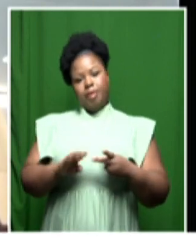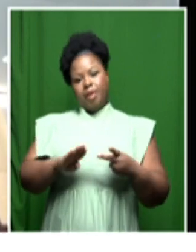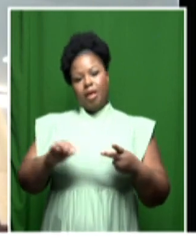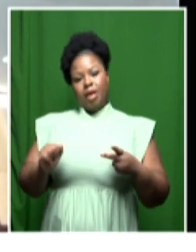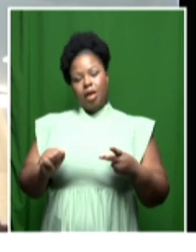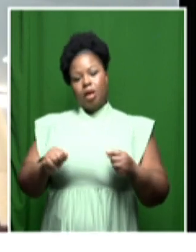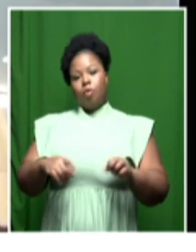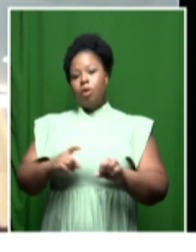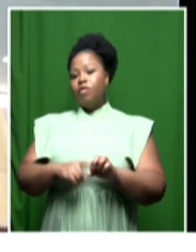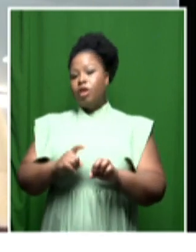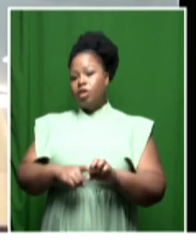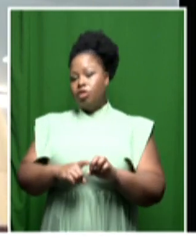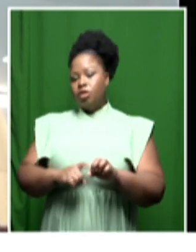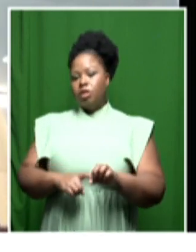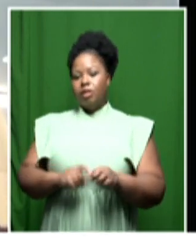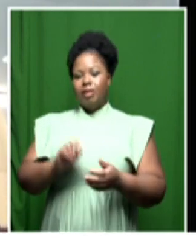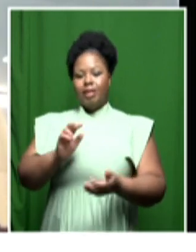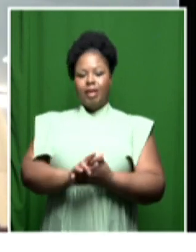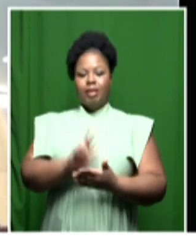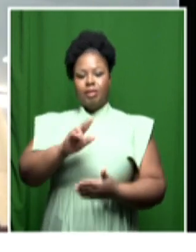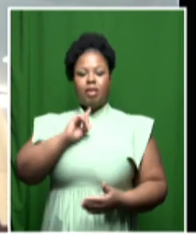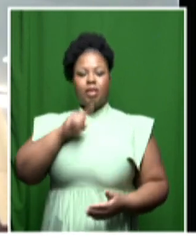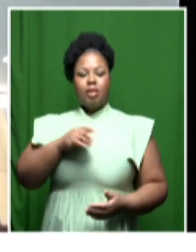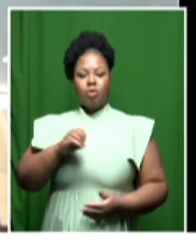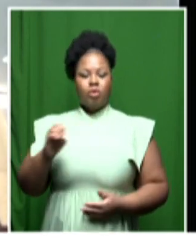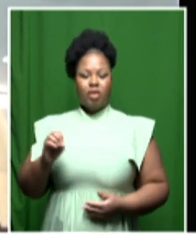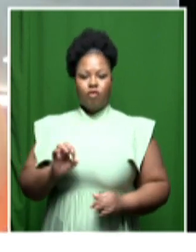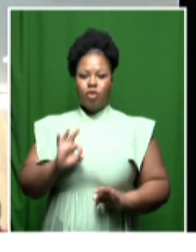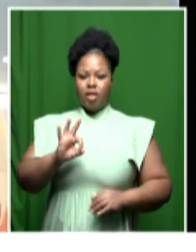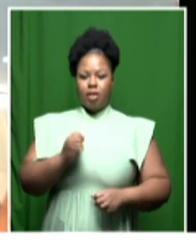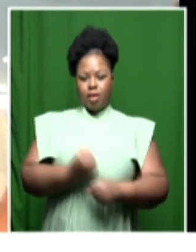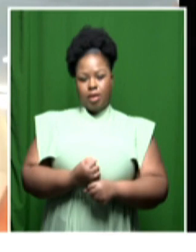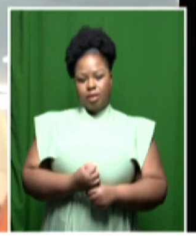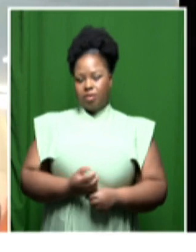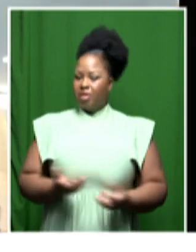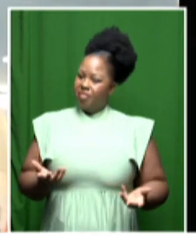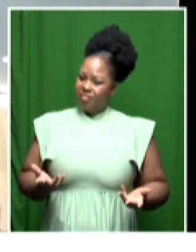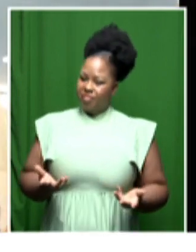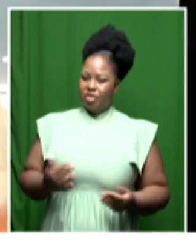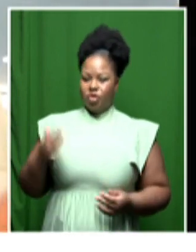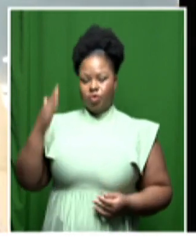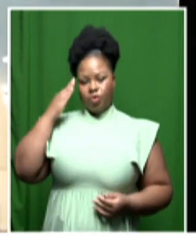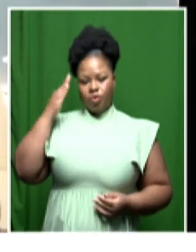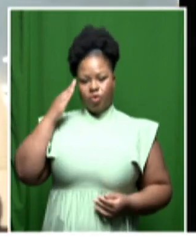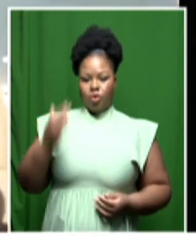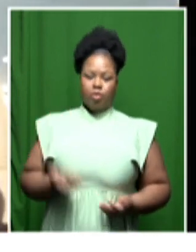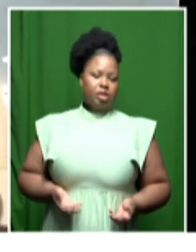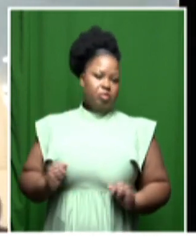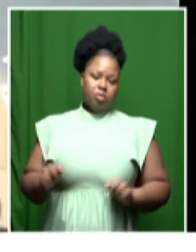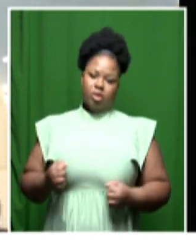bachelor qualification, you're looking at 18,000 over 3 years. Now, Leanne, you know that it's